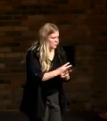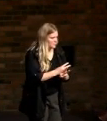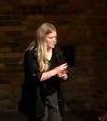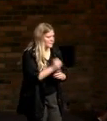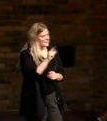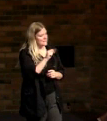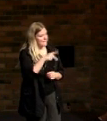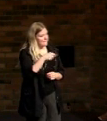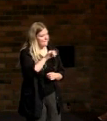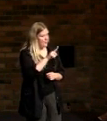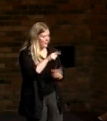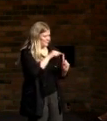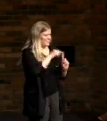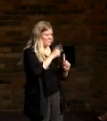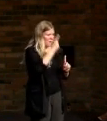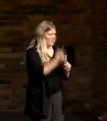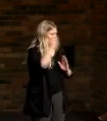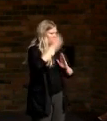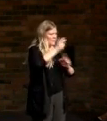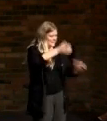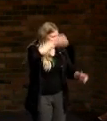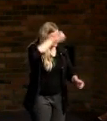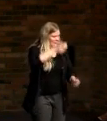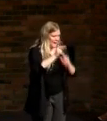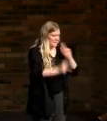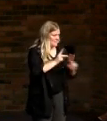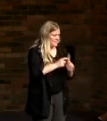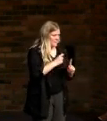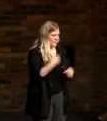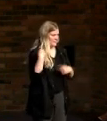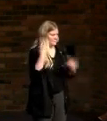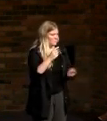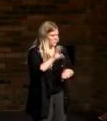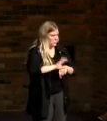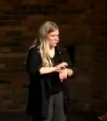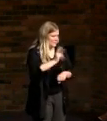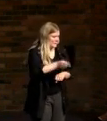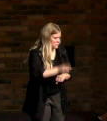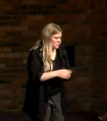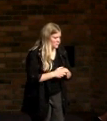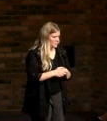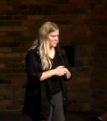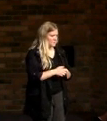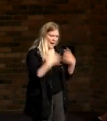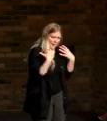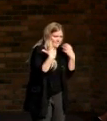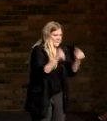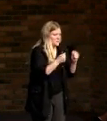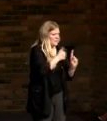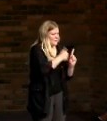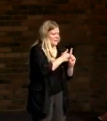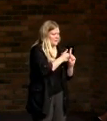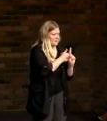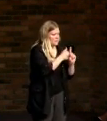stands as one of the most educated personalities in New Testament church history, and unflinchingly one that